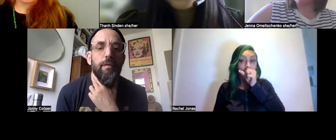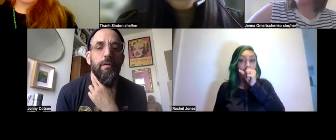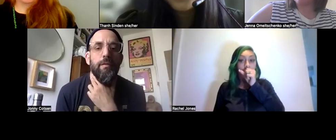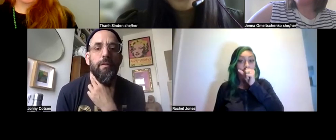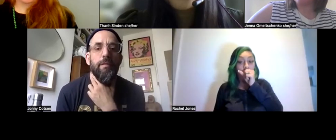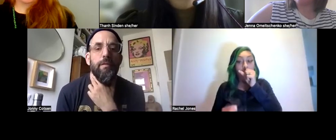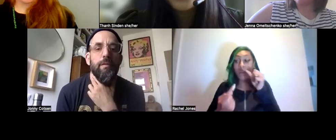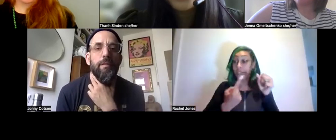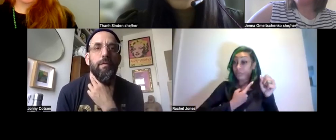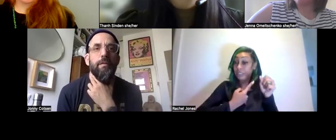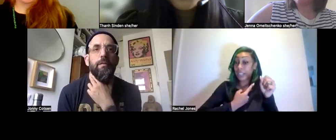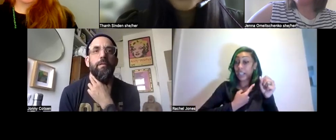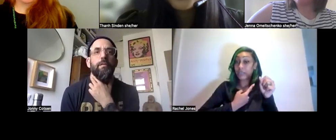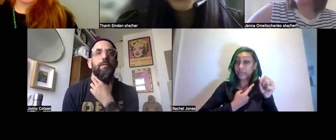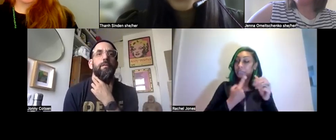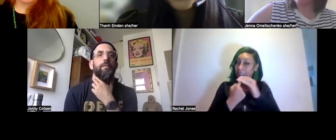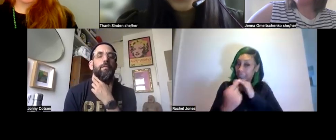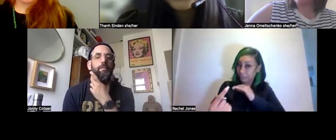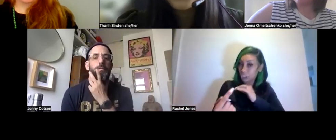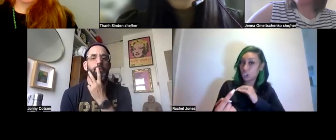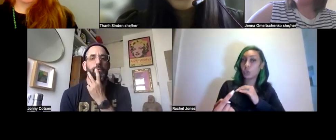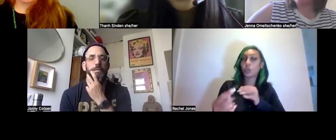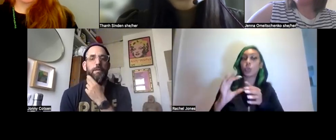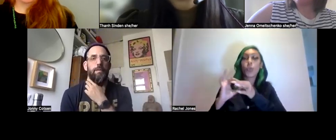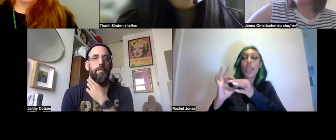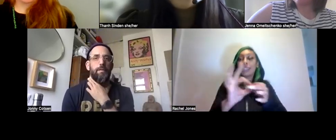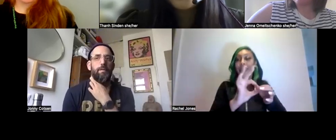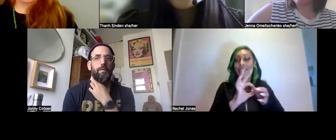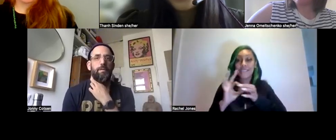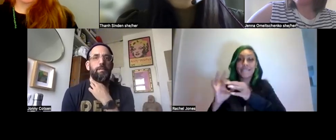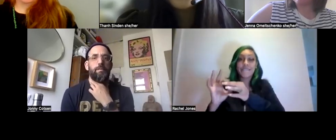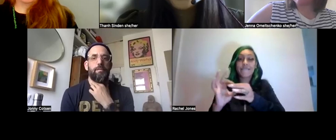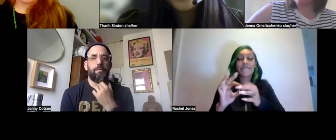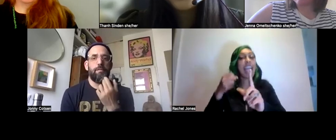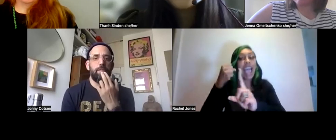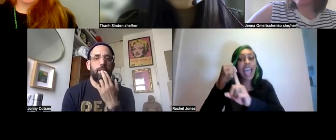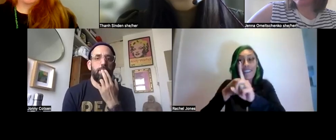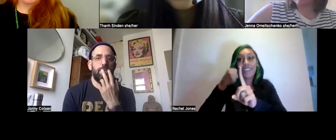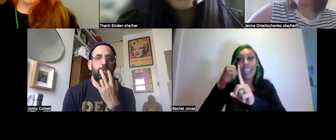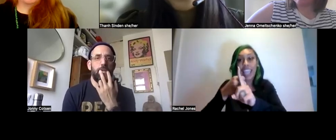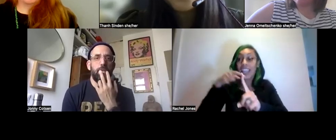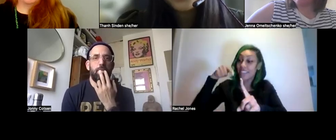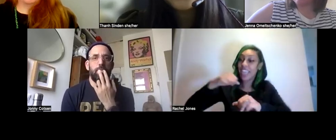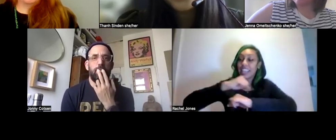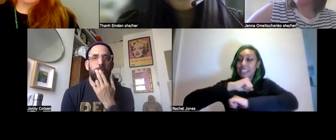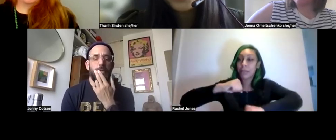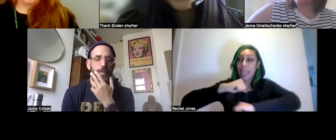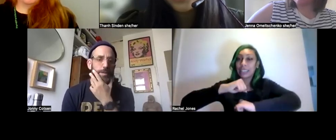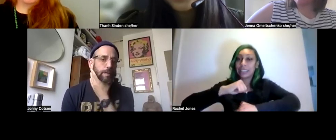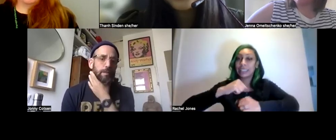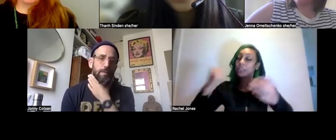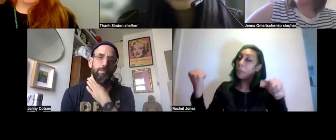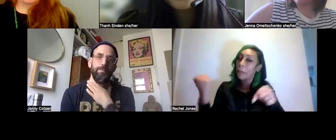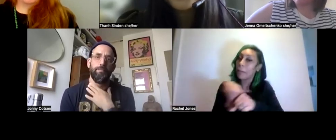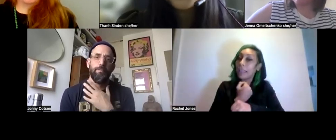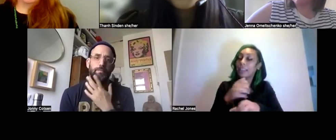for us as individuals, as collectives, to advocate for that space to be made and to take